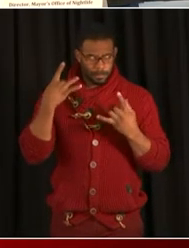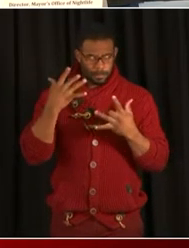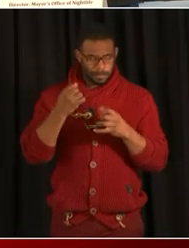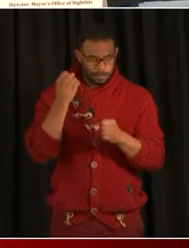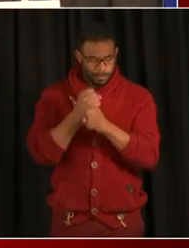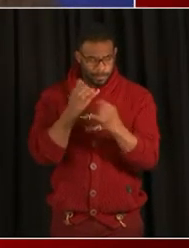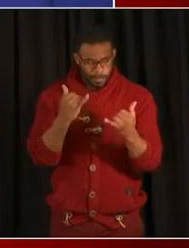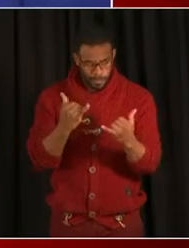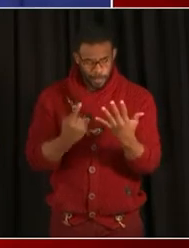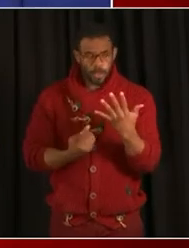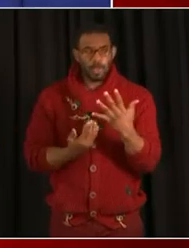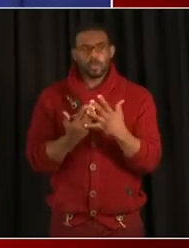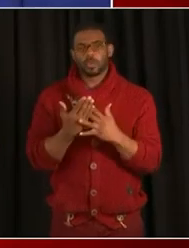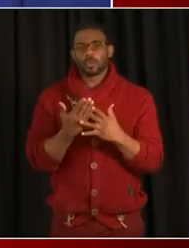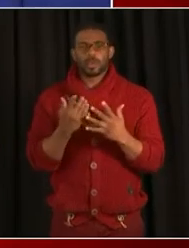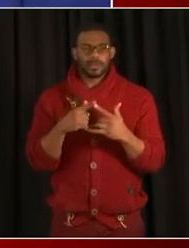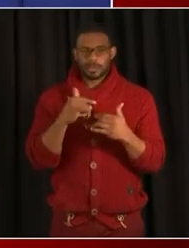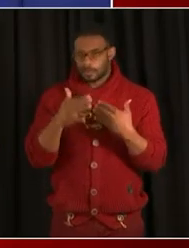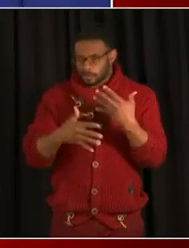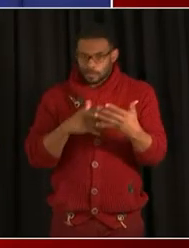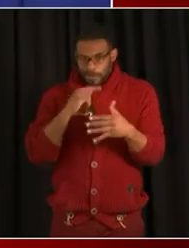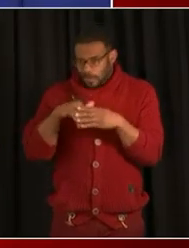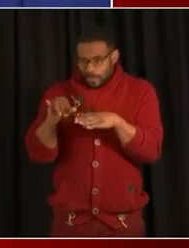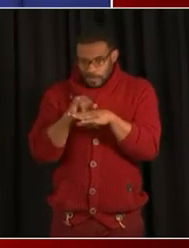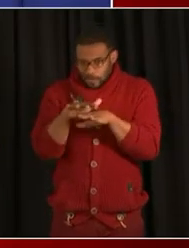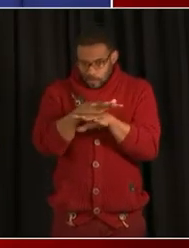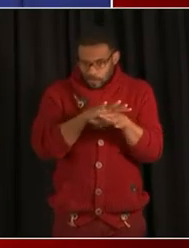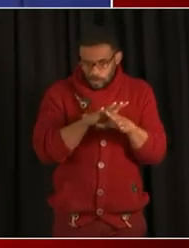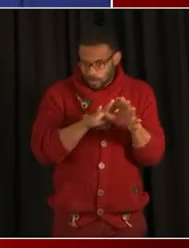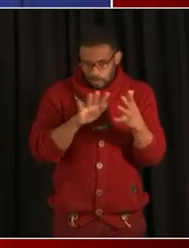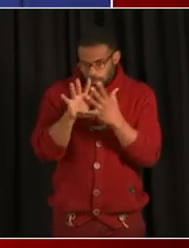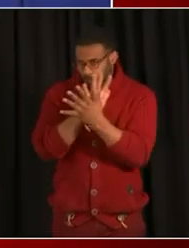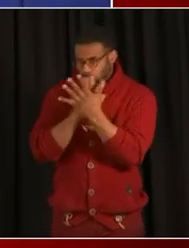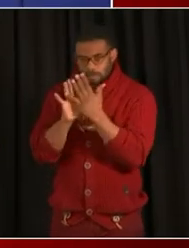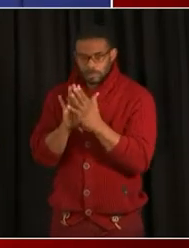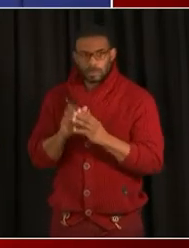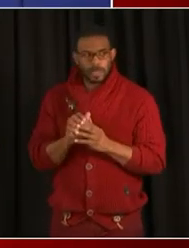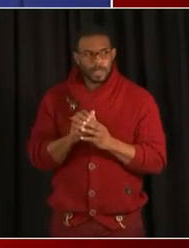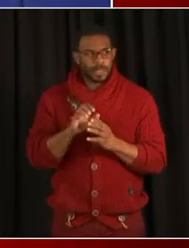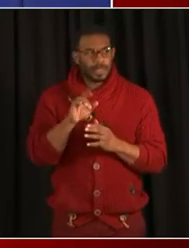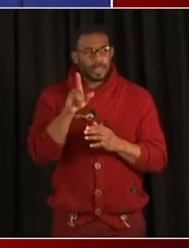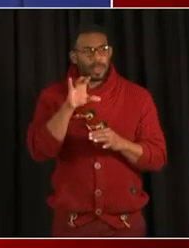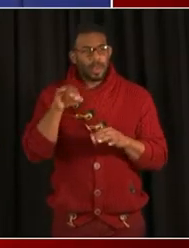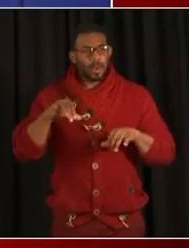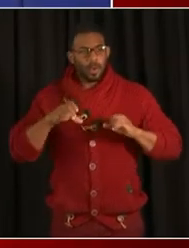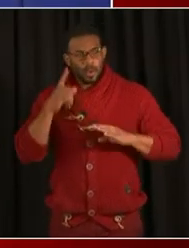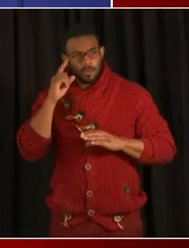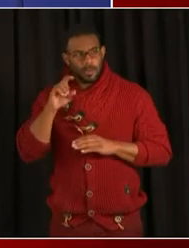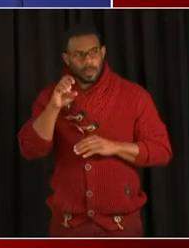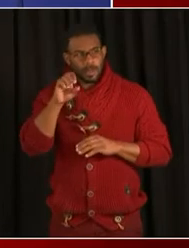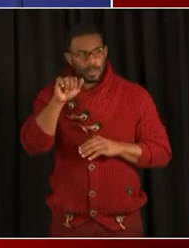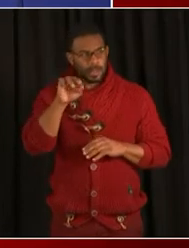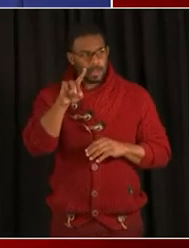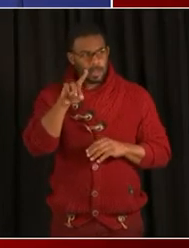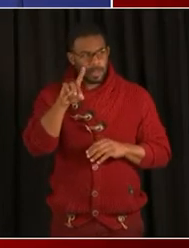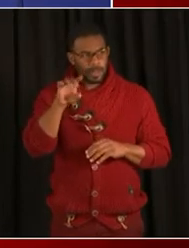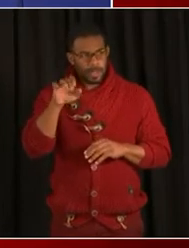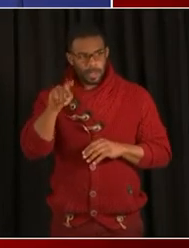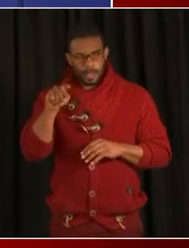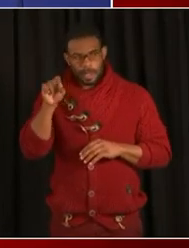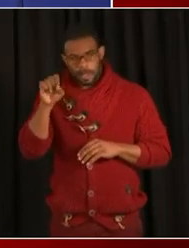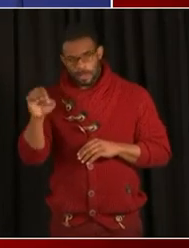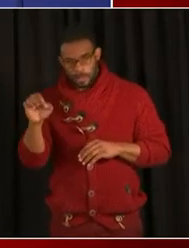a number of years now through just sort of being in the industry. Ian Callender is co-owner of SANDLOT